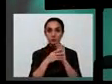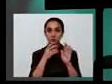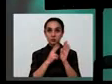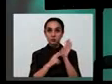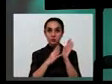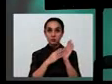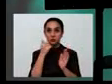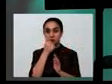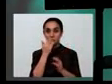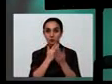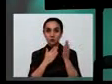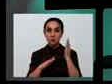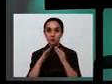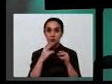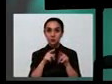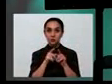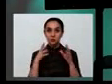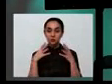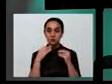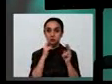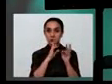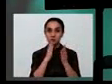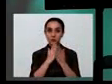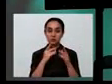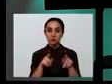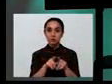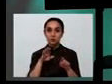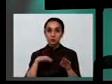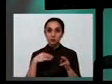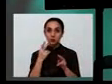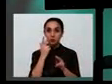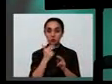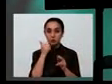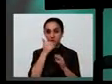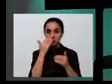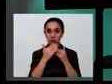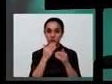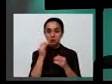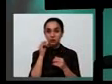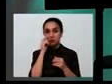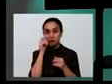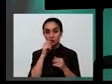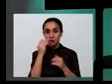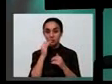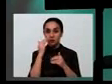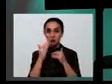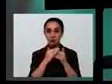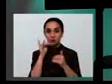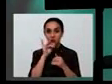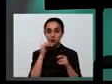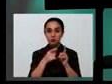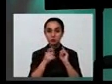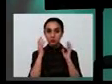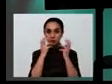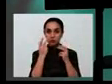1989-yilda bo'lgan o'sha maydondagi tinch namoyish bostirilgandan so'ng 3 yilga yaqin Xitoy tarixida demak o'sha jiddiy